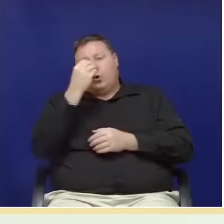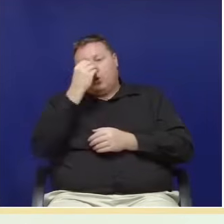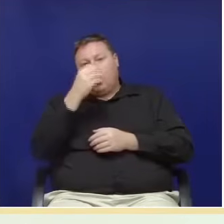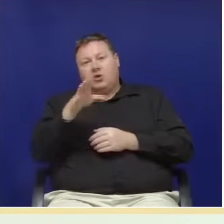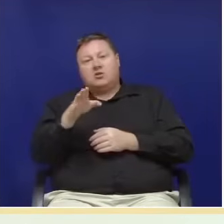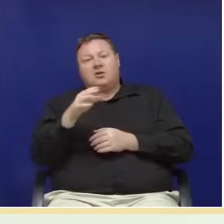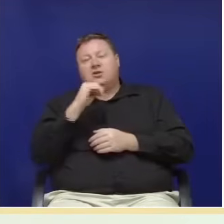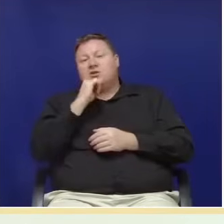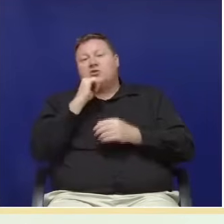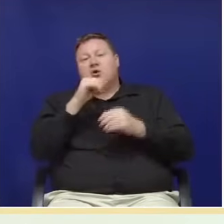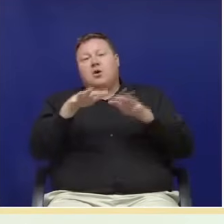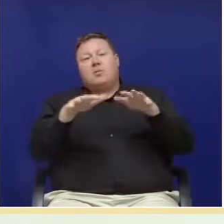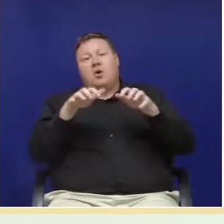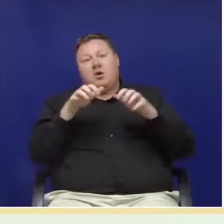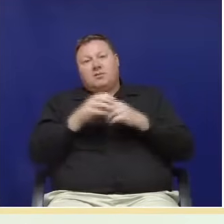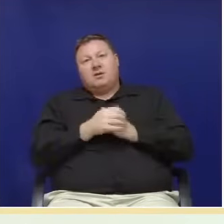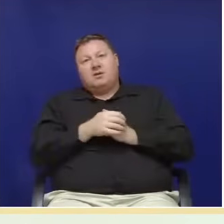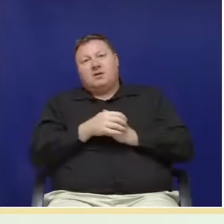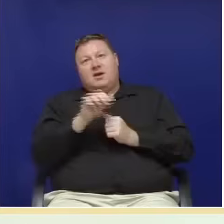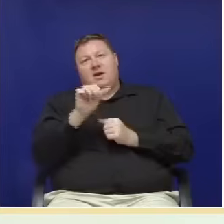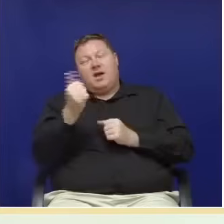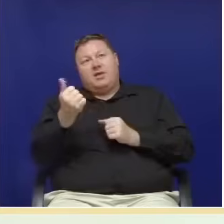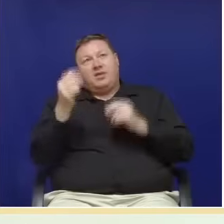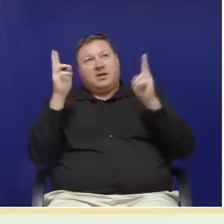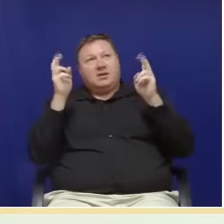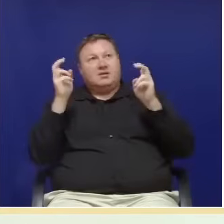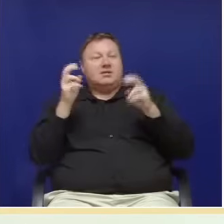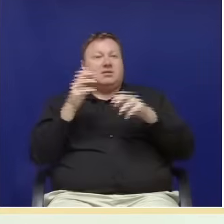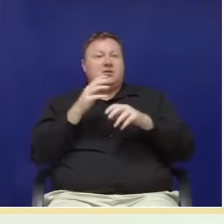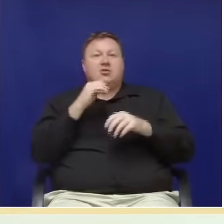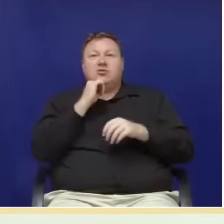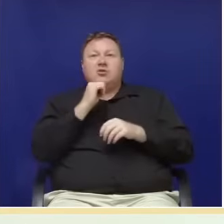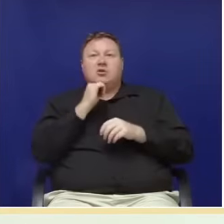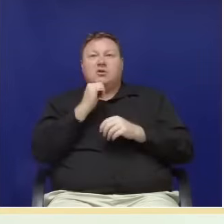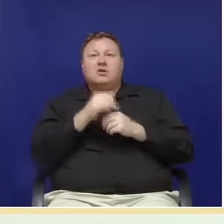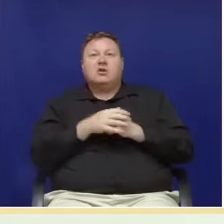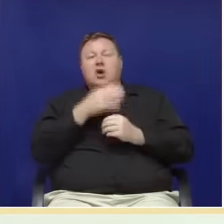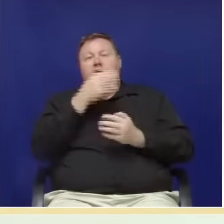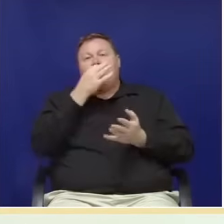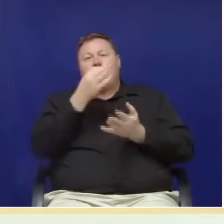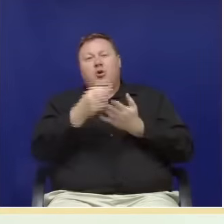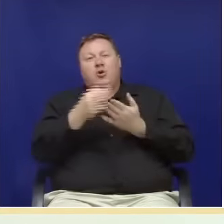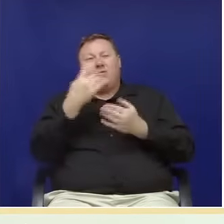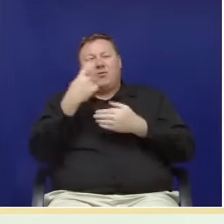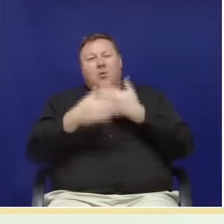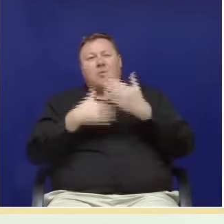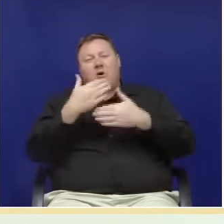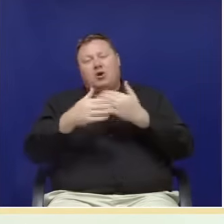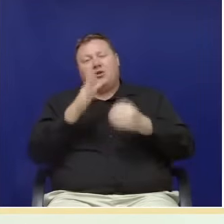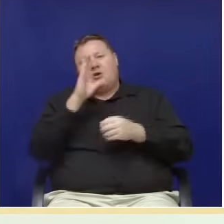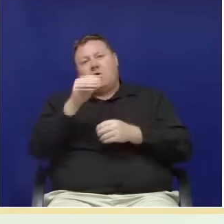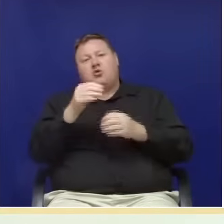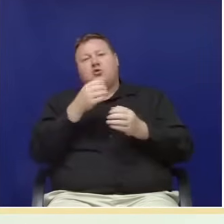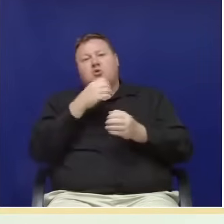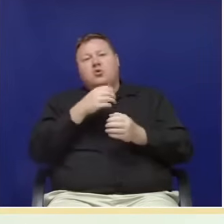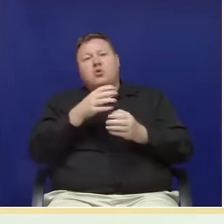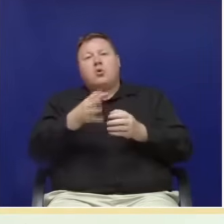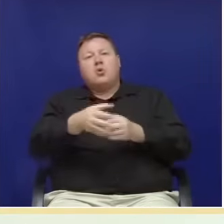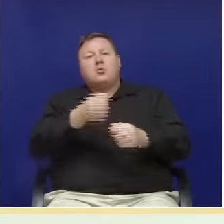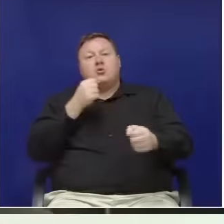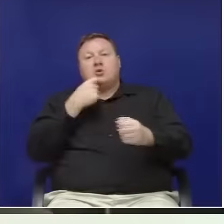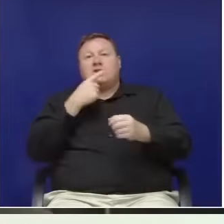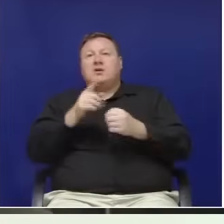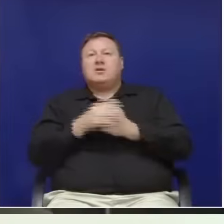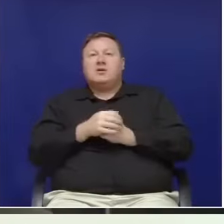ruled unparliamentary, and other instances not. I would request you, for the sake of progress, to withdraw that statement.